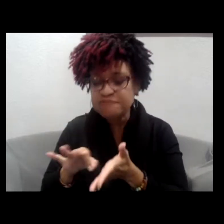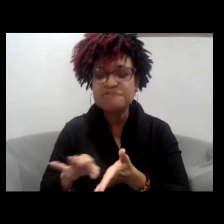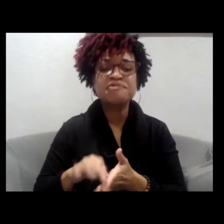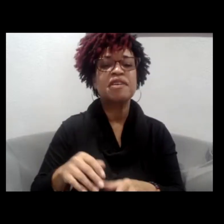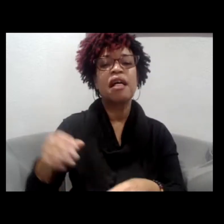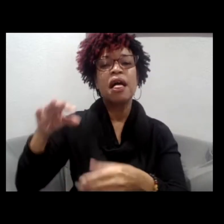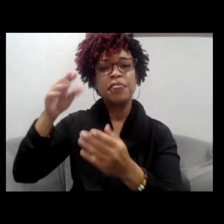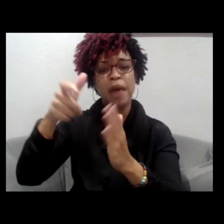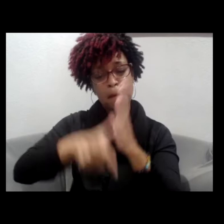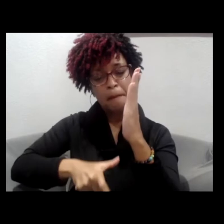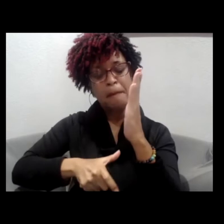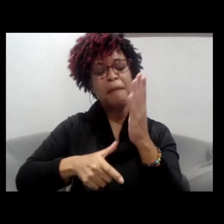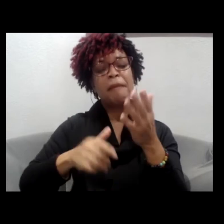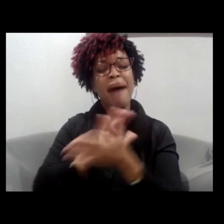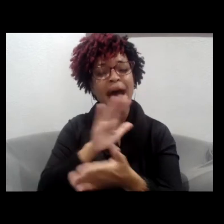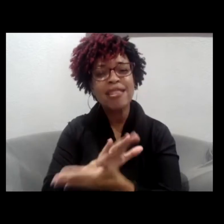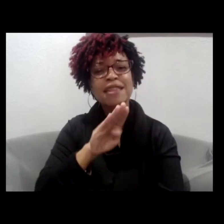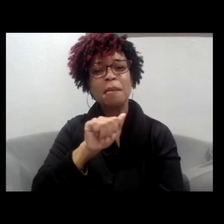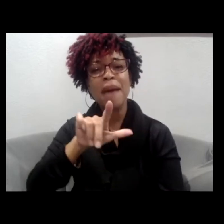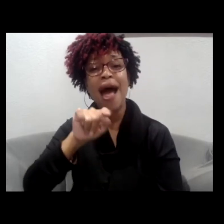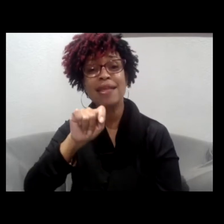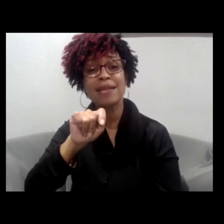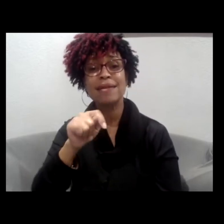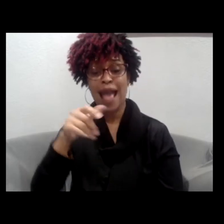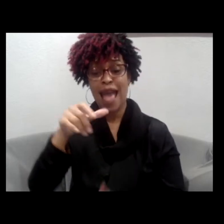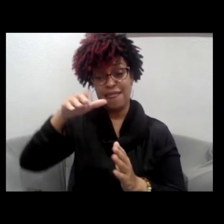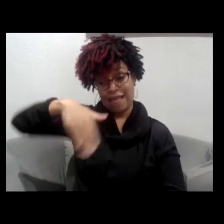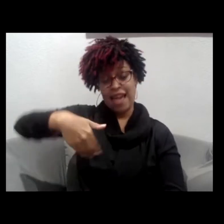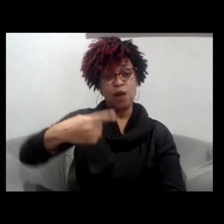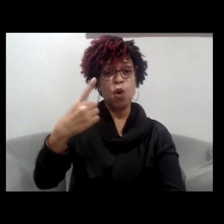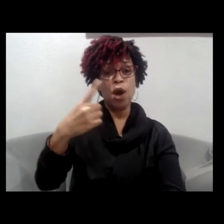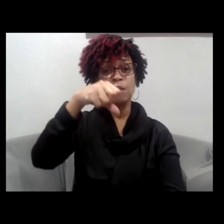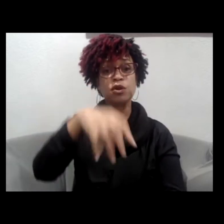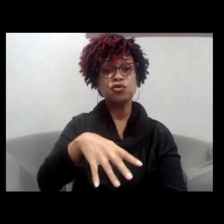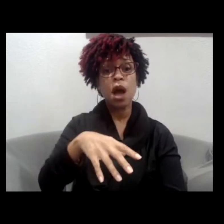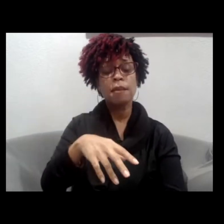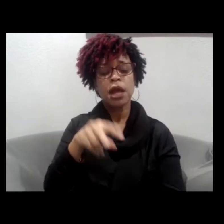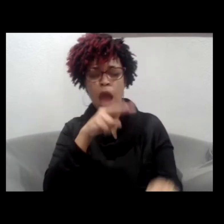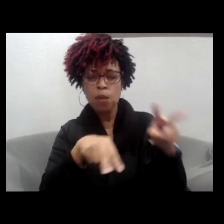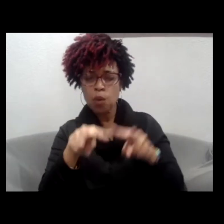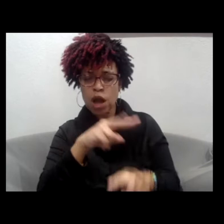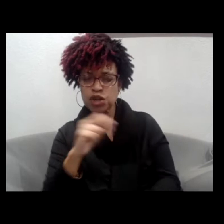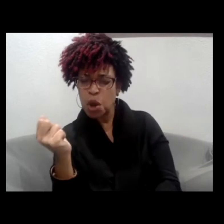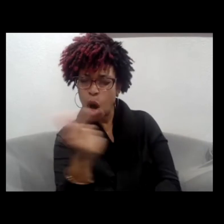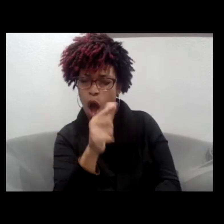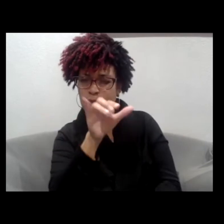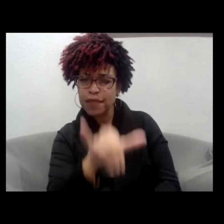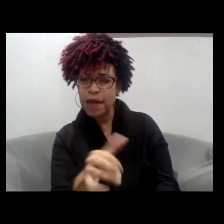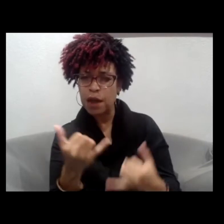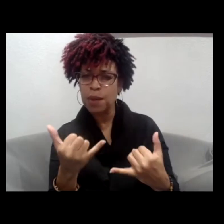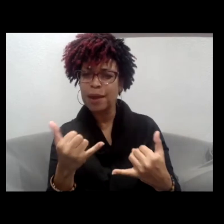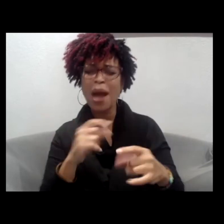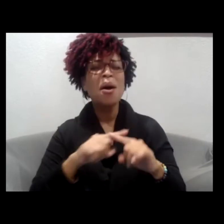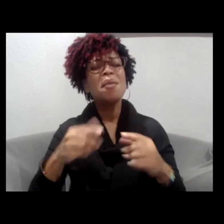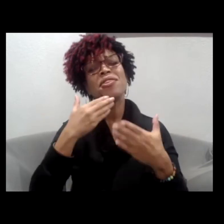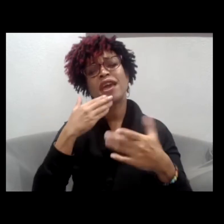lot of late ballot drops, and we're monitoring all of it right now. But thank you to our